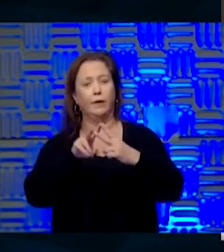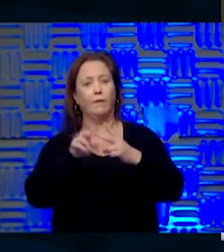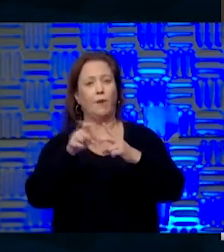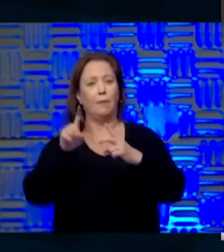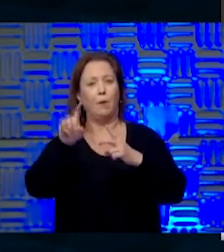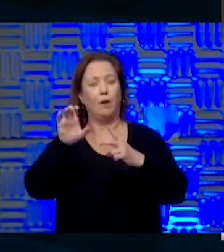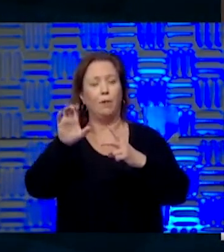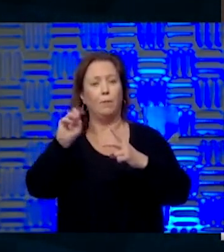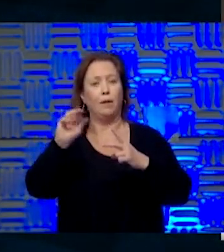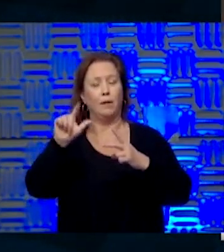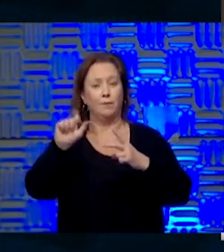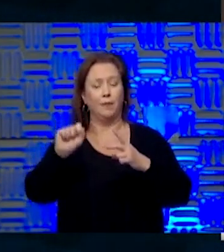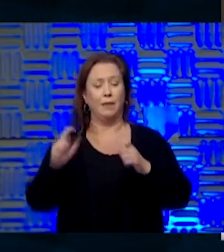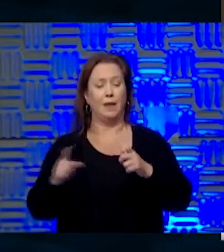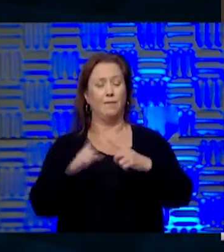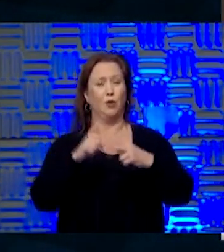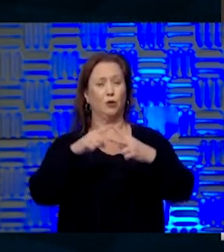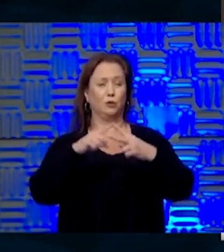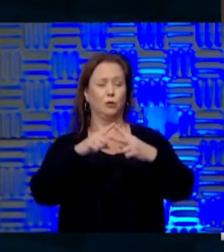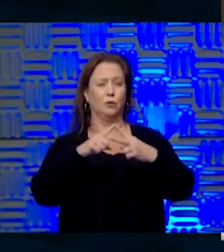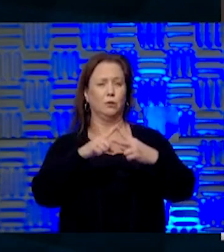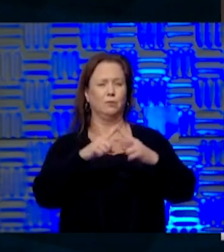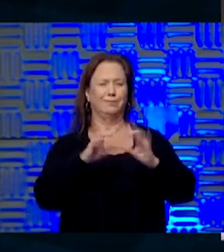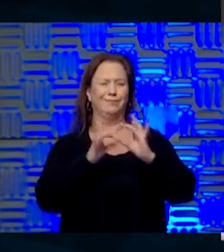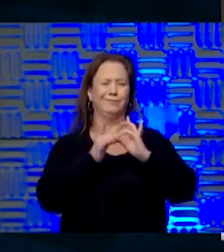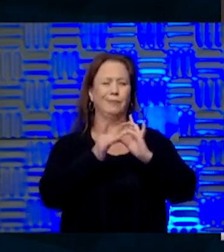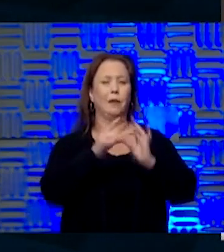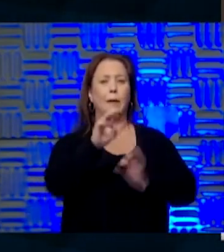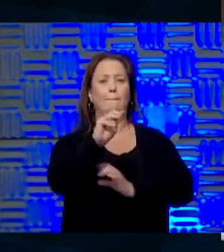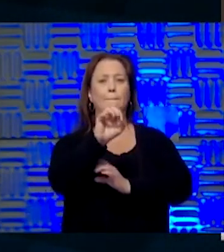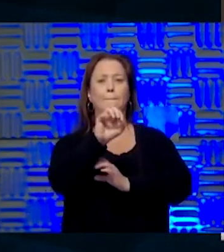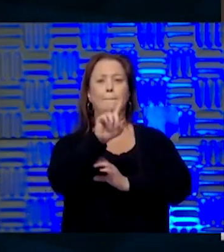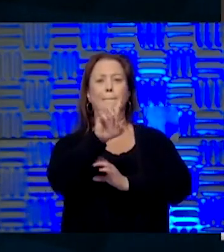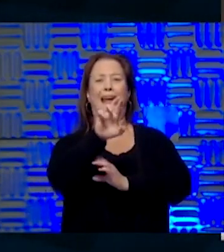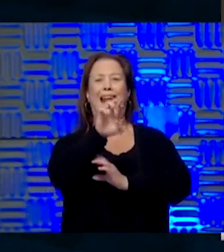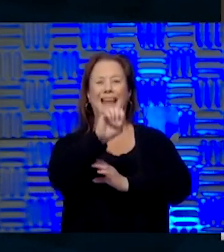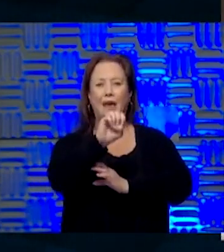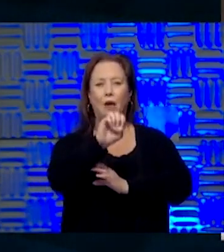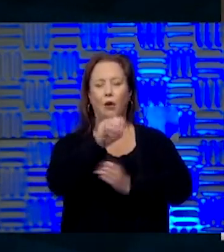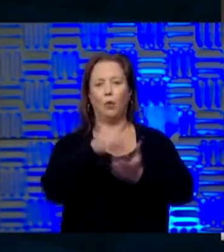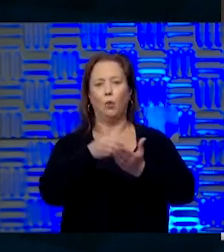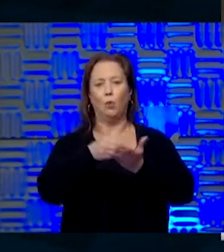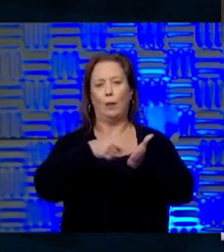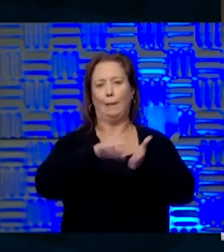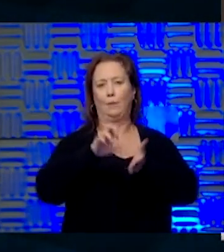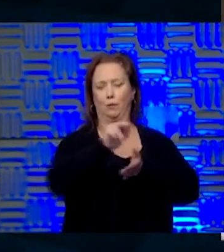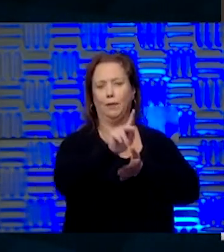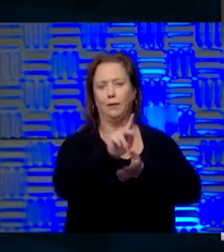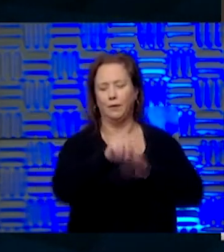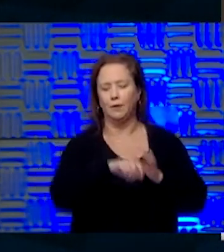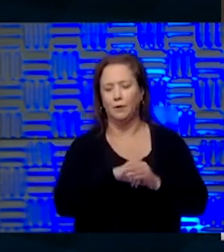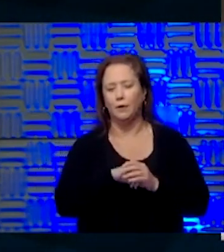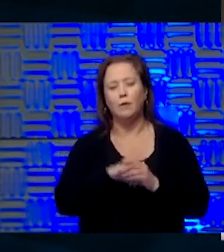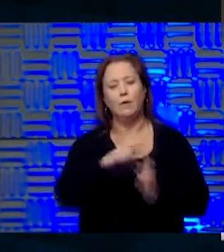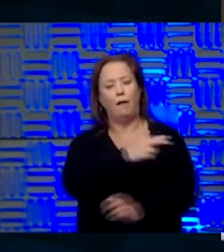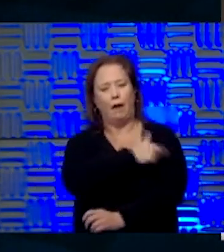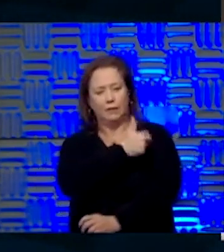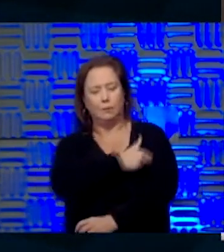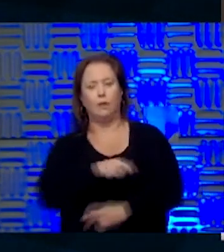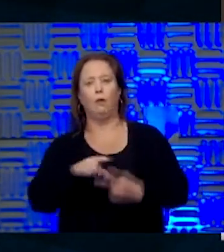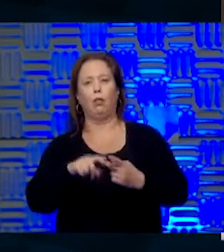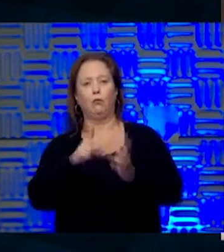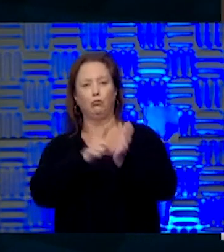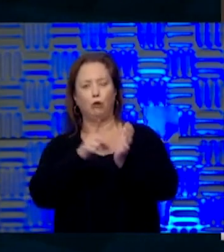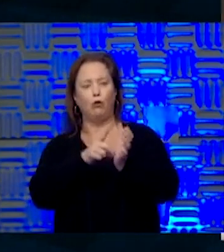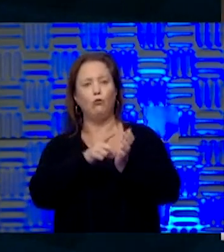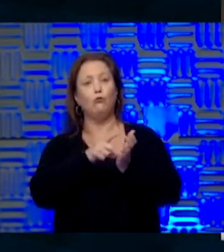The first tranche was based generally upon Medicare reimbursements. So if you were a hospital or a healthcare provider